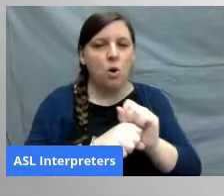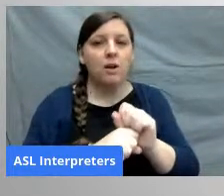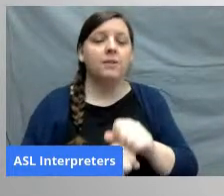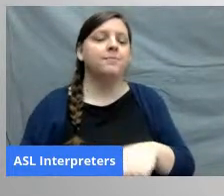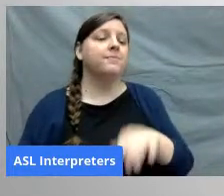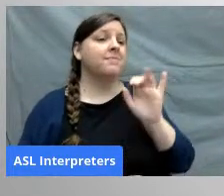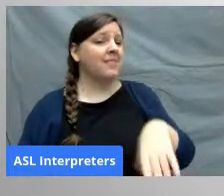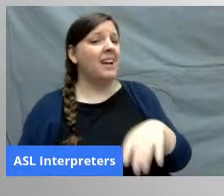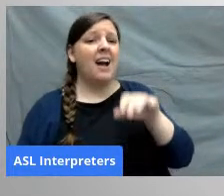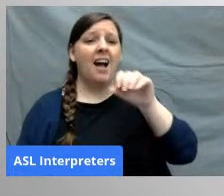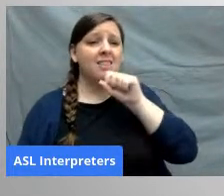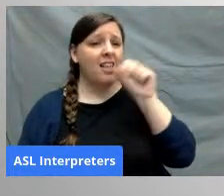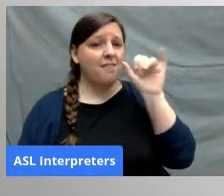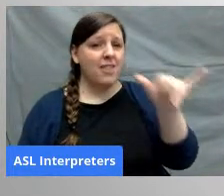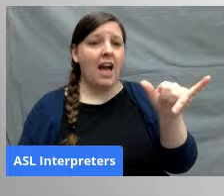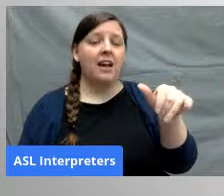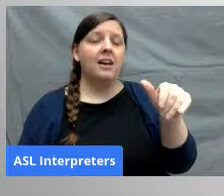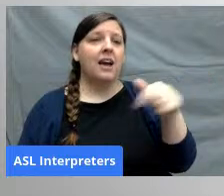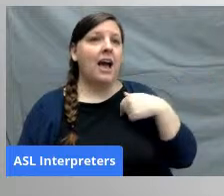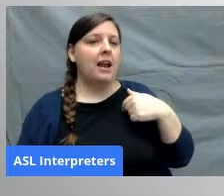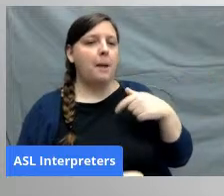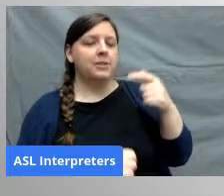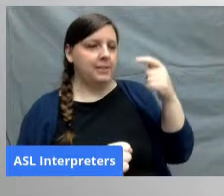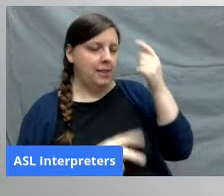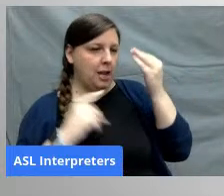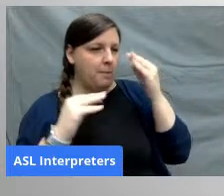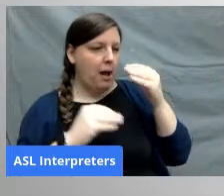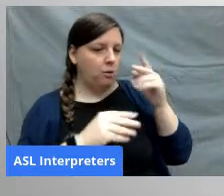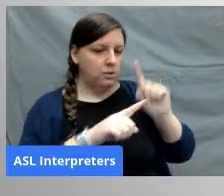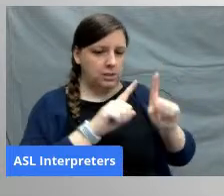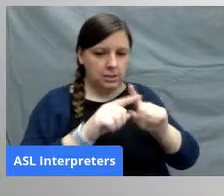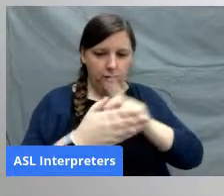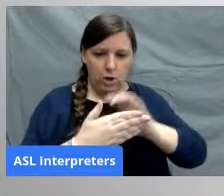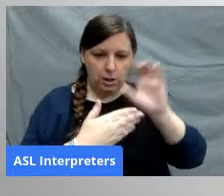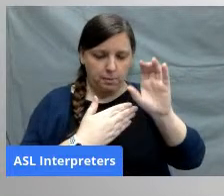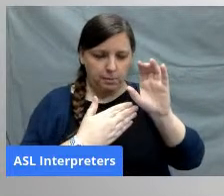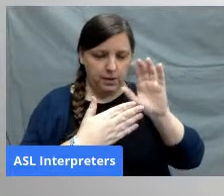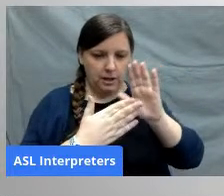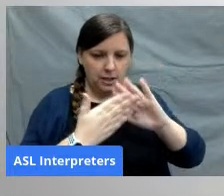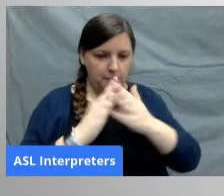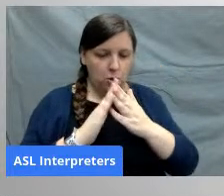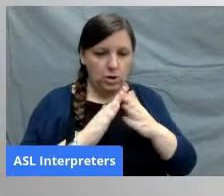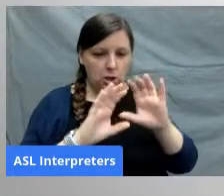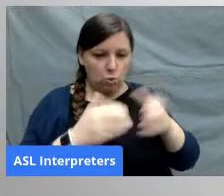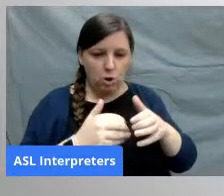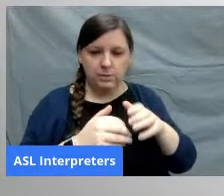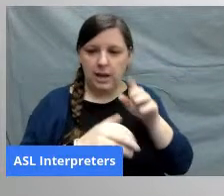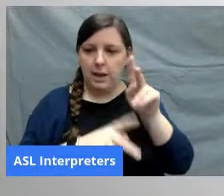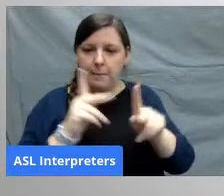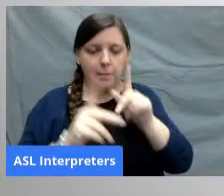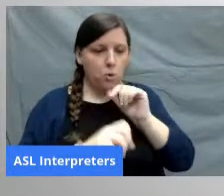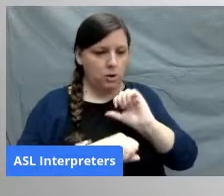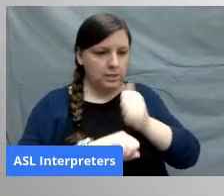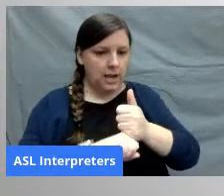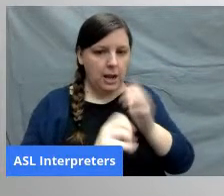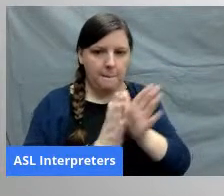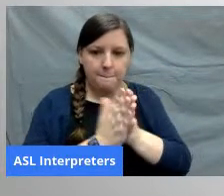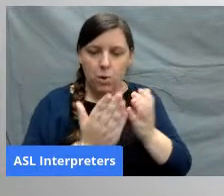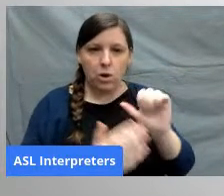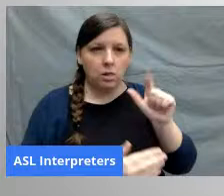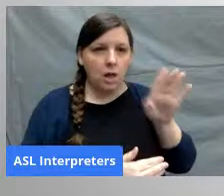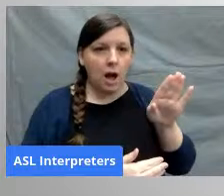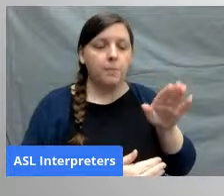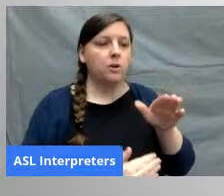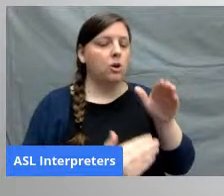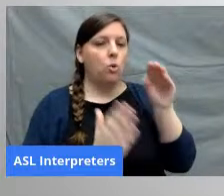with are looking at doing like book clubs over the summer. So there are lists that they can have so that our students can take that